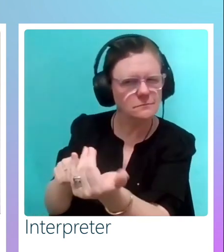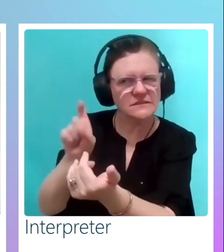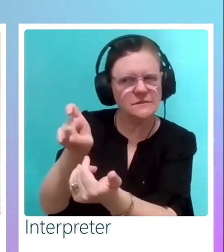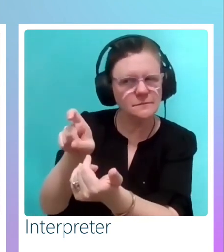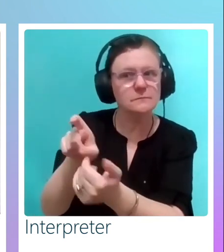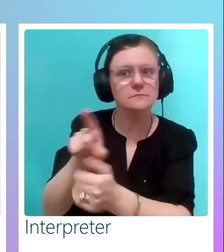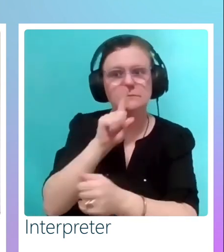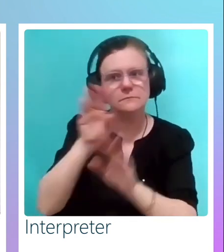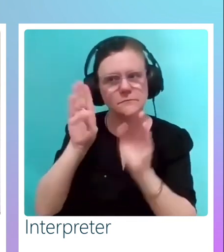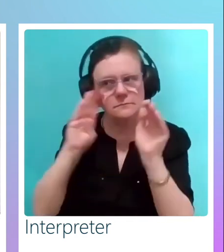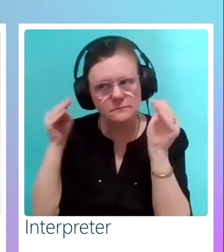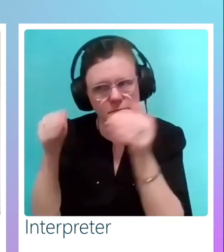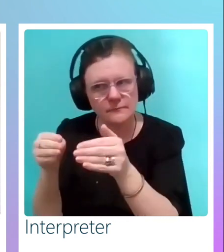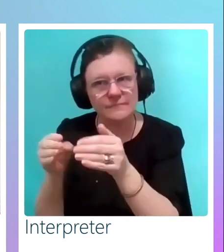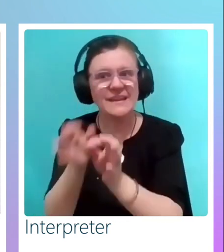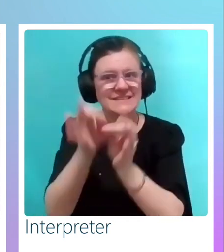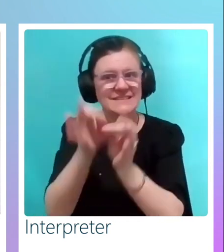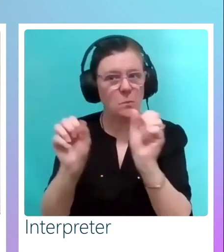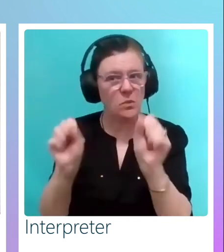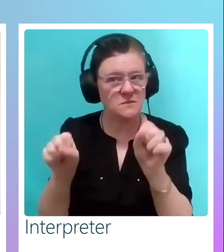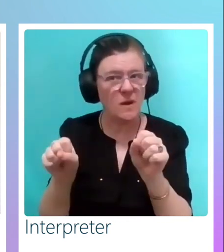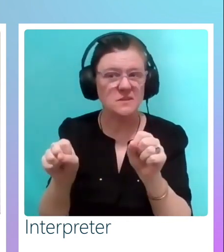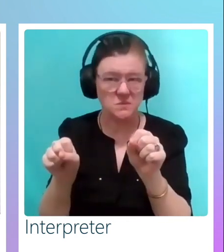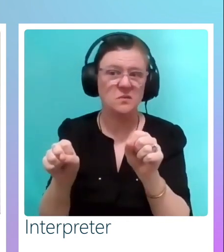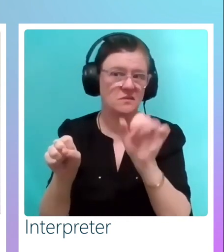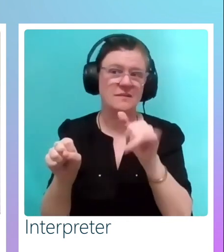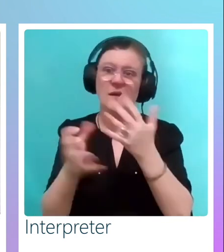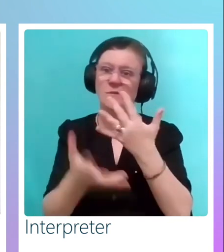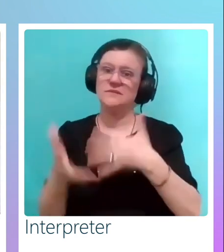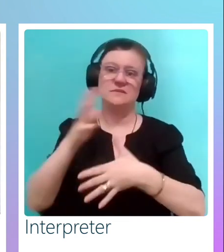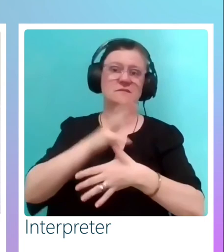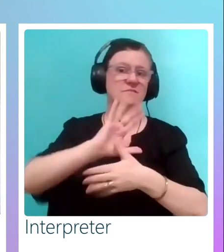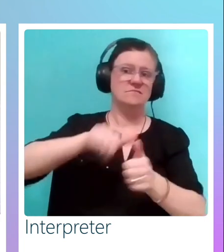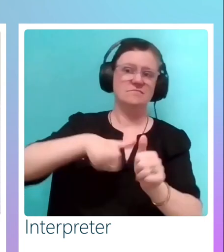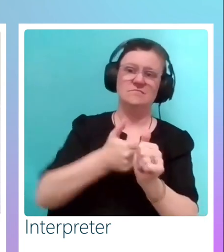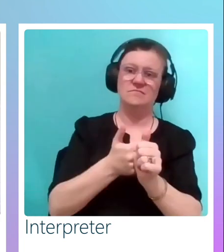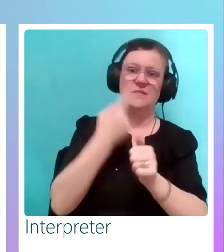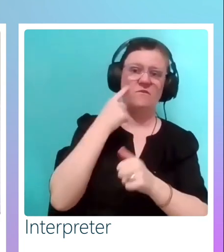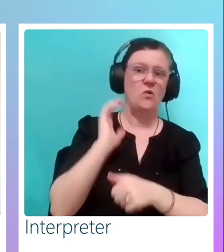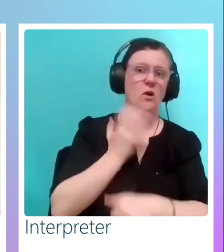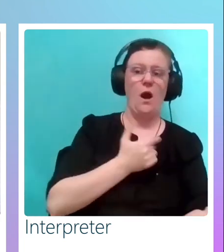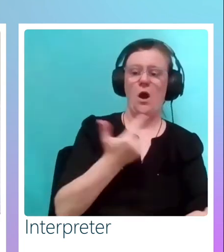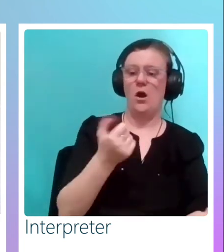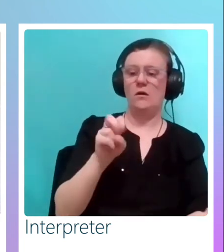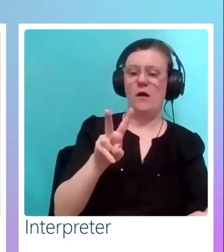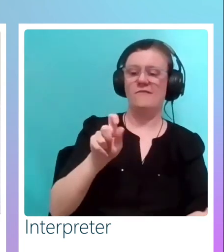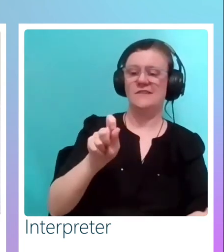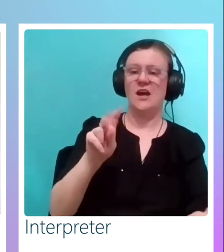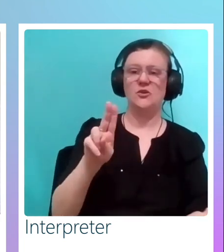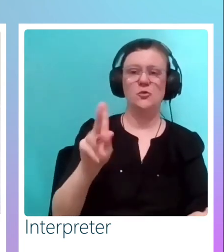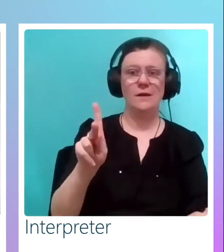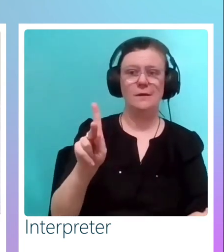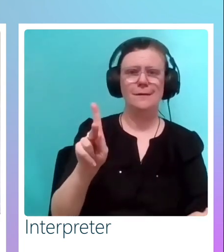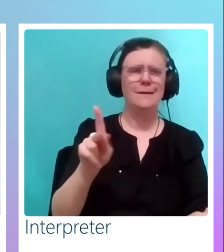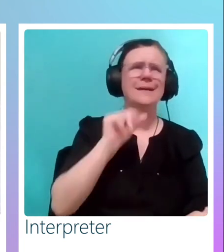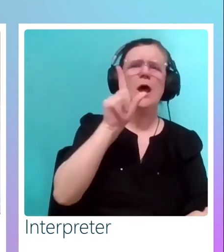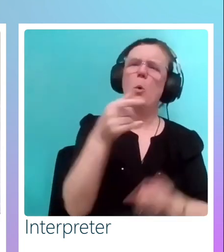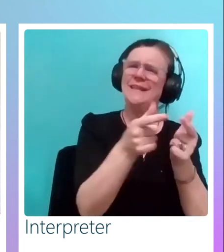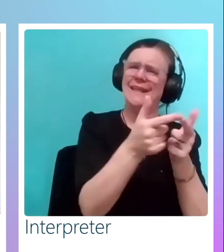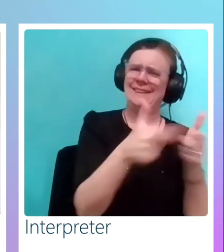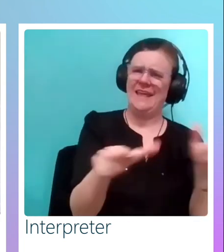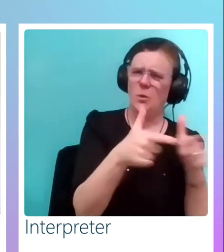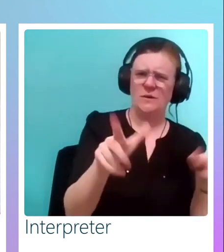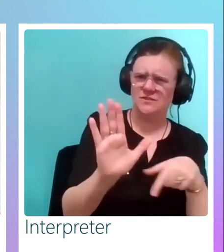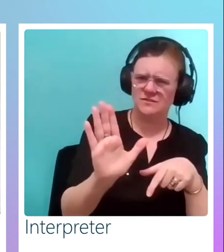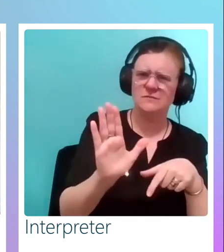focused on keeping things as simple as possible. That was the whole ethos behind gov.uk, not just in terms of language, but in terms of things